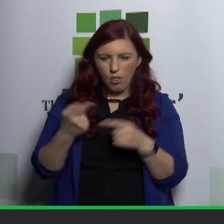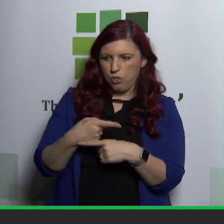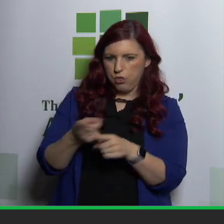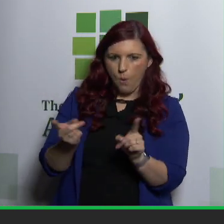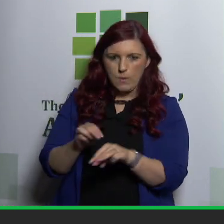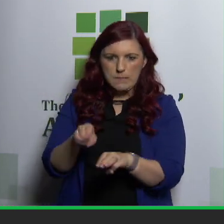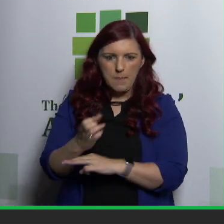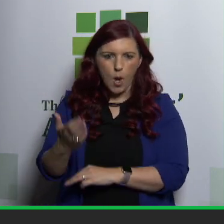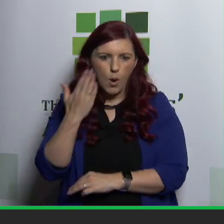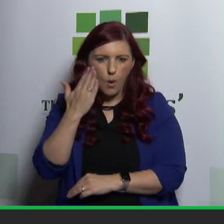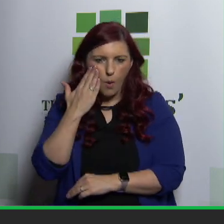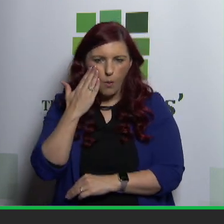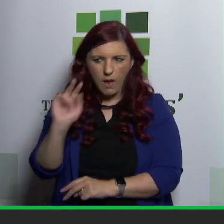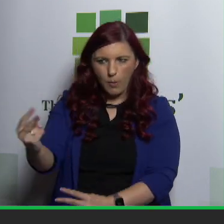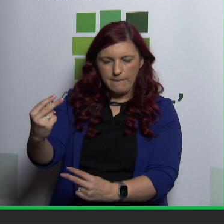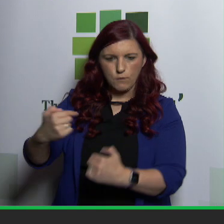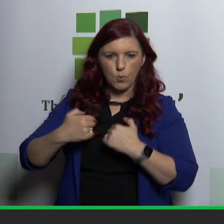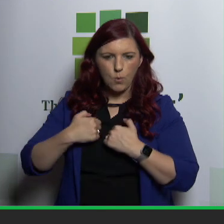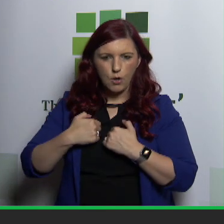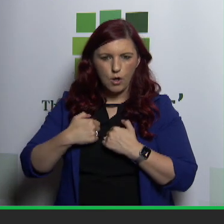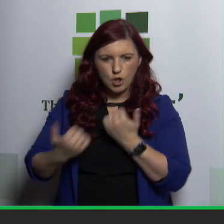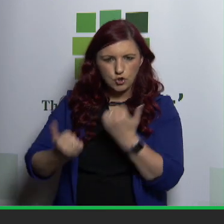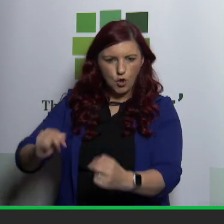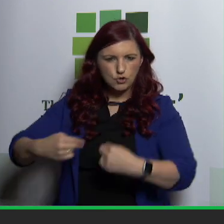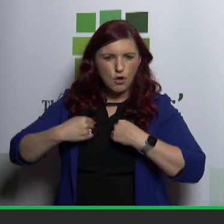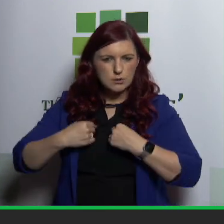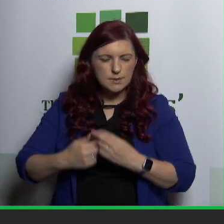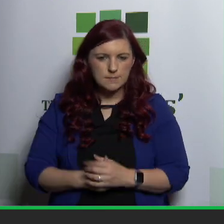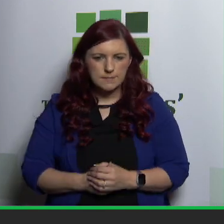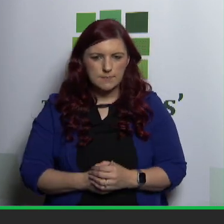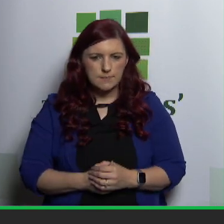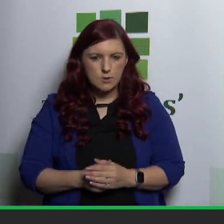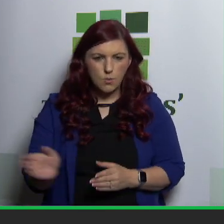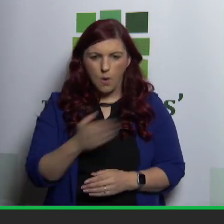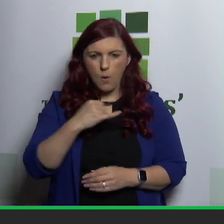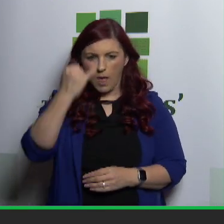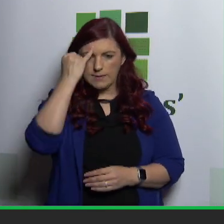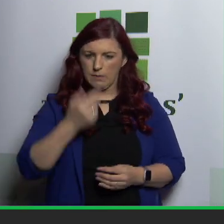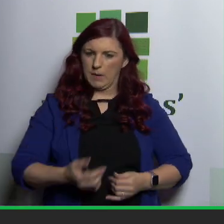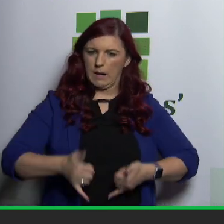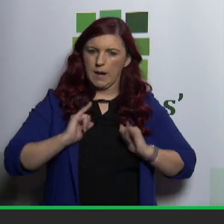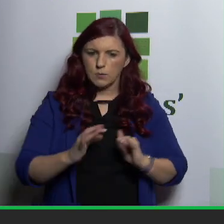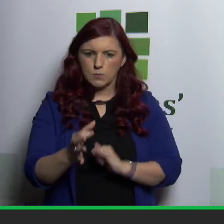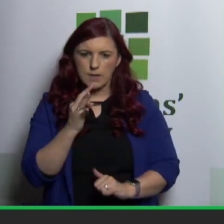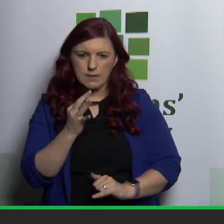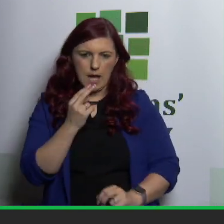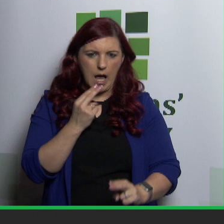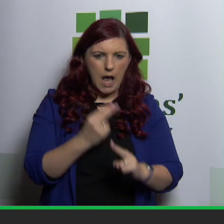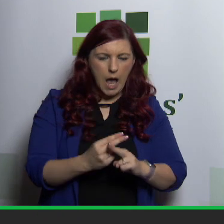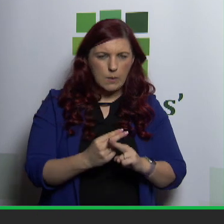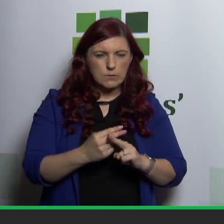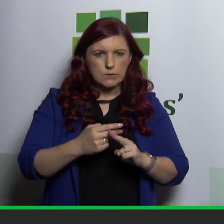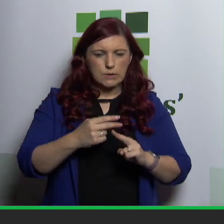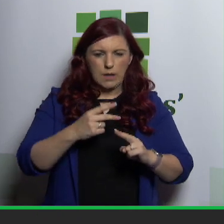that they're viewed and judged. And so the whole idea of being able to get out of their head while